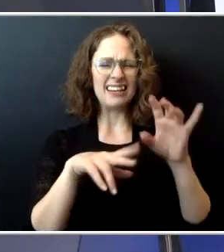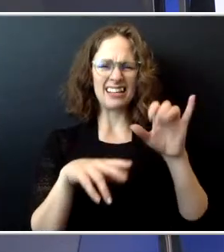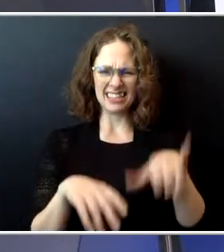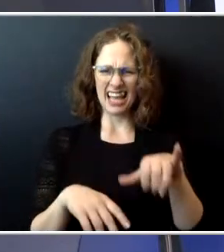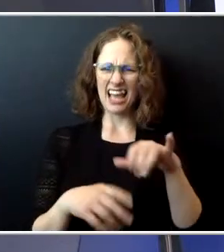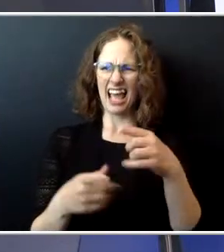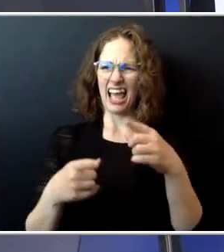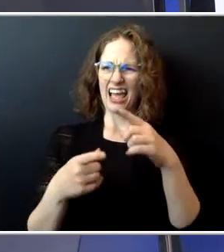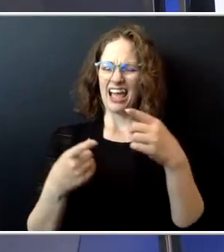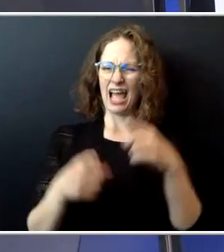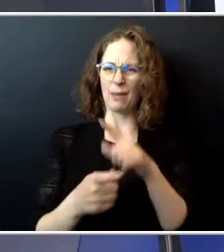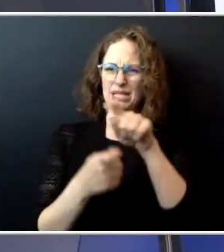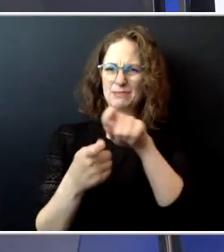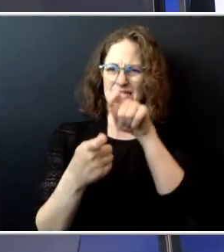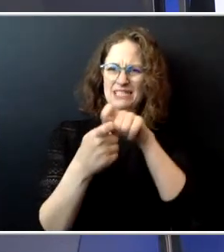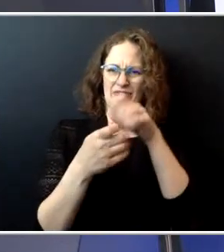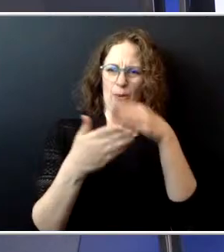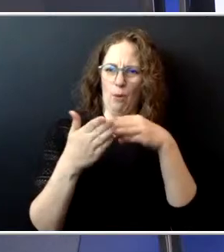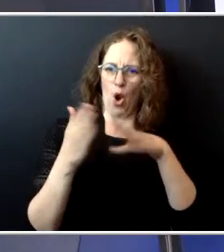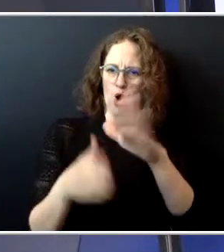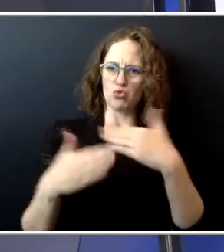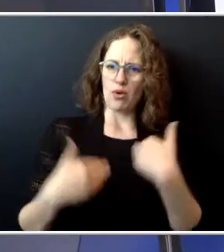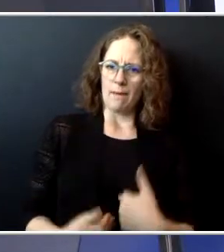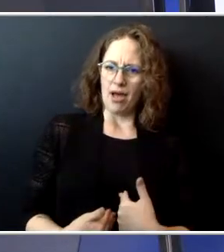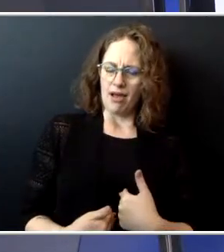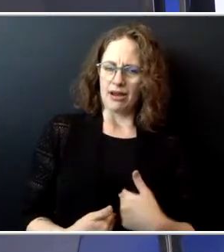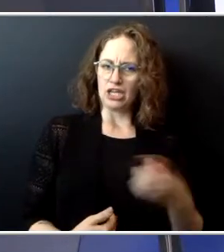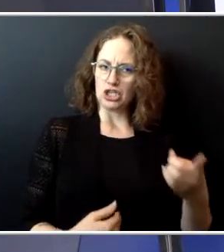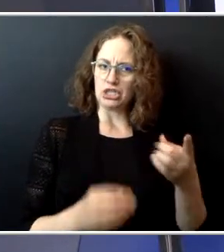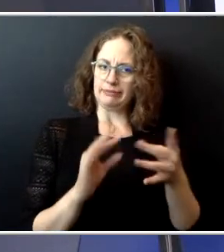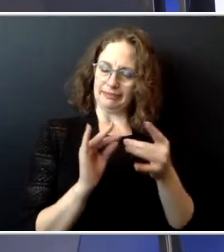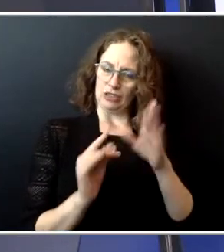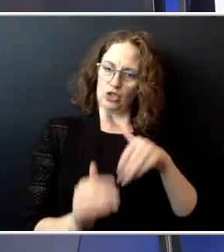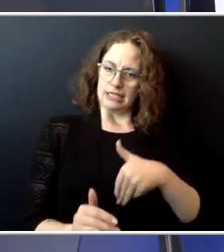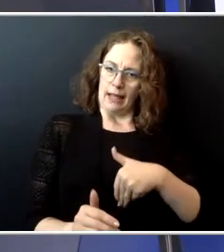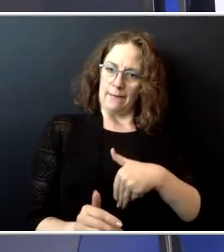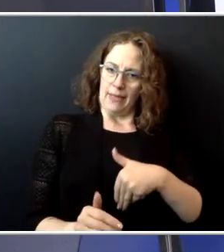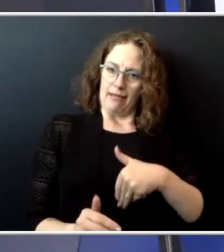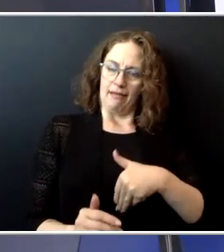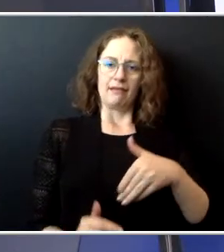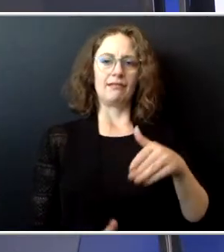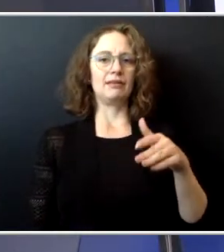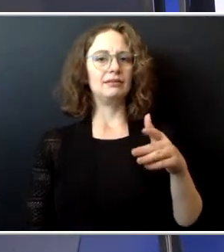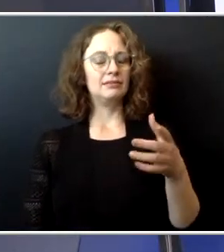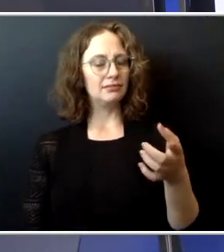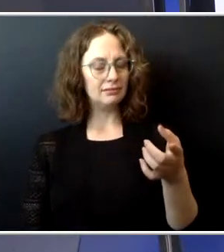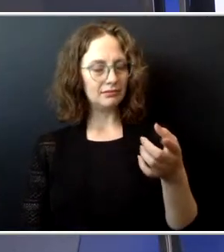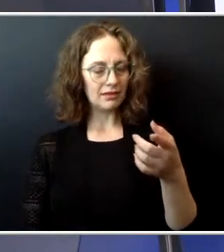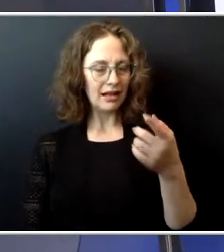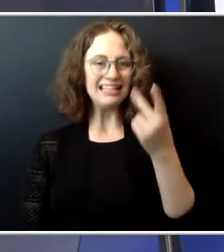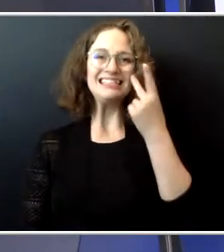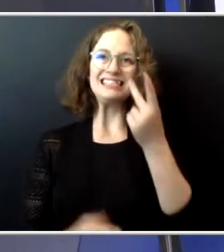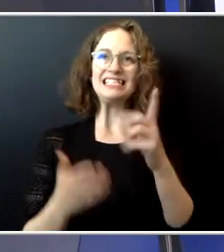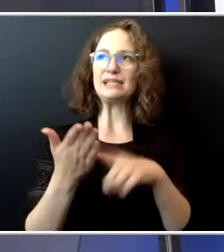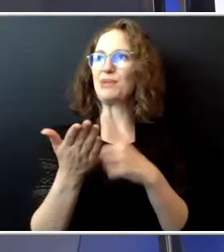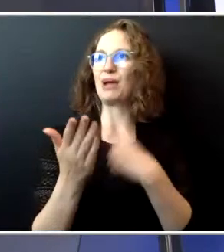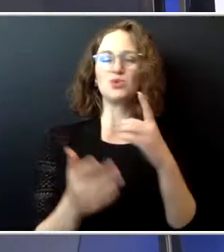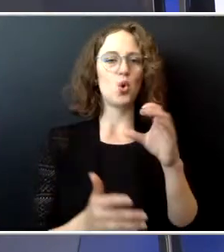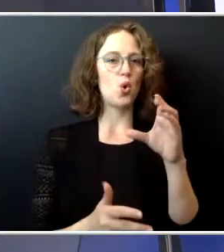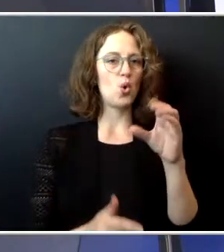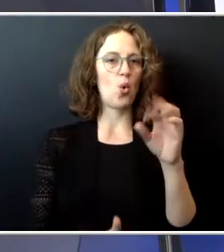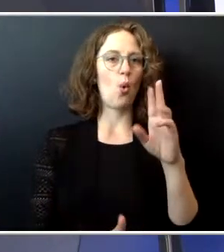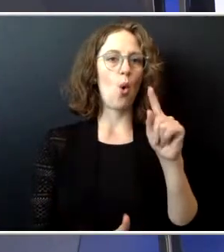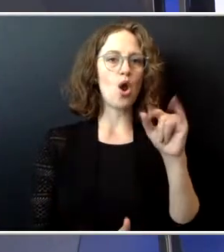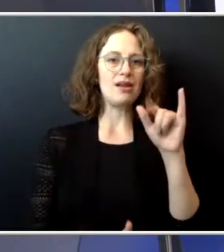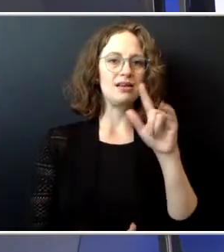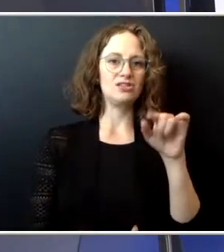seen all those commercials where they say, "Oh, you have too much cortisol that is around the tummy," when they're talking about like weight loss remedies. So does that have